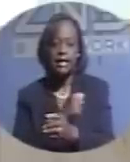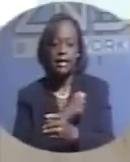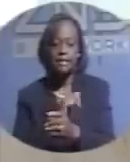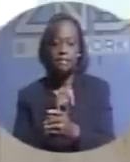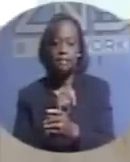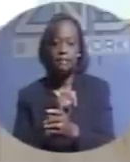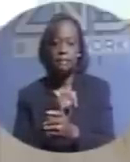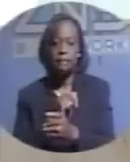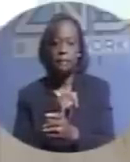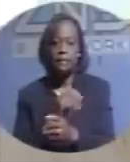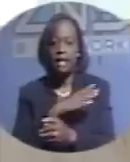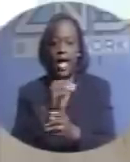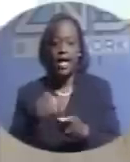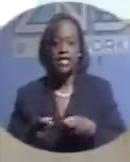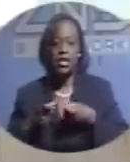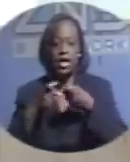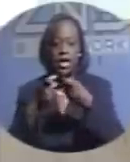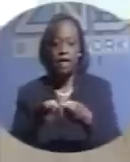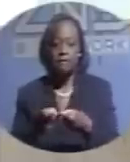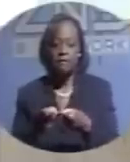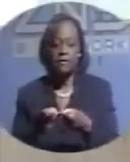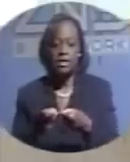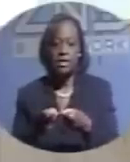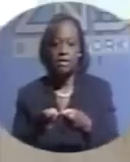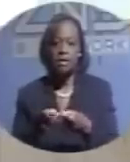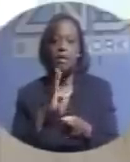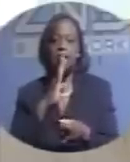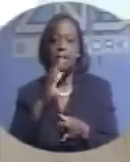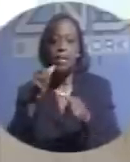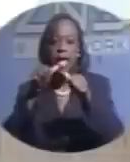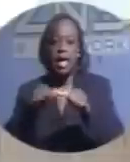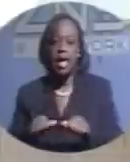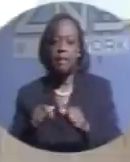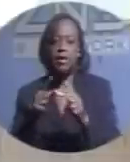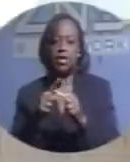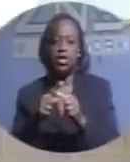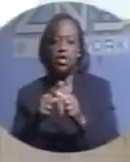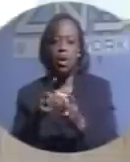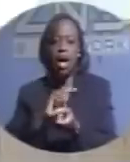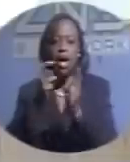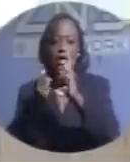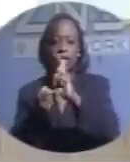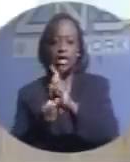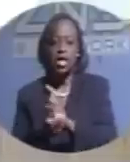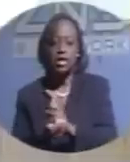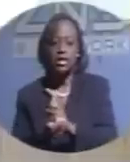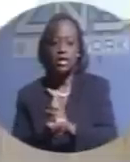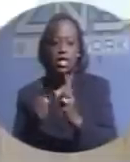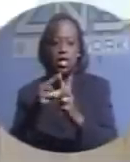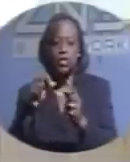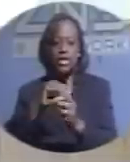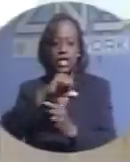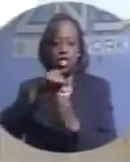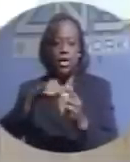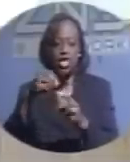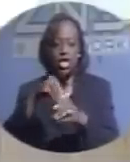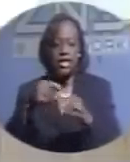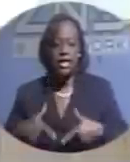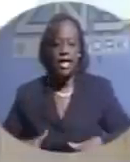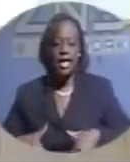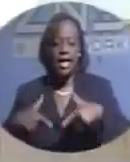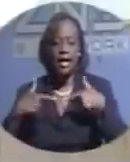and her gift, being able to adapt and adjust to situations in life